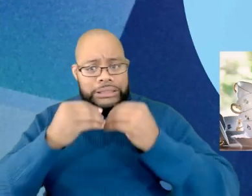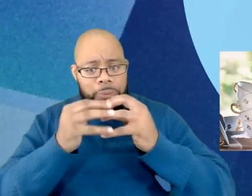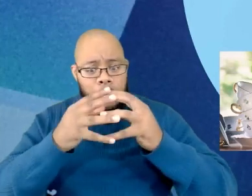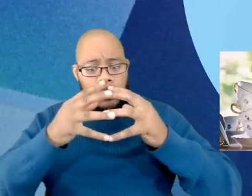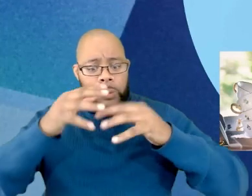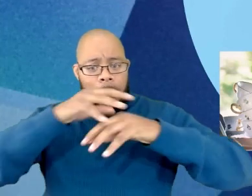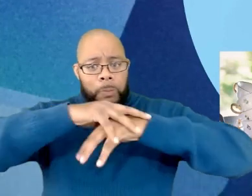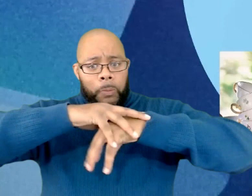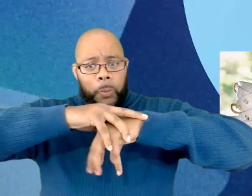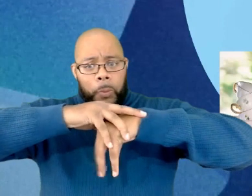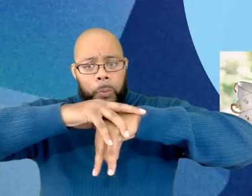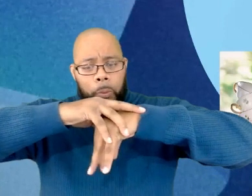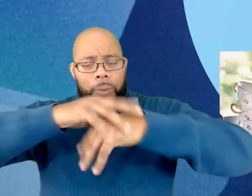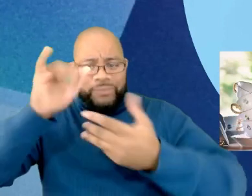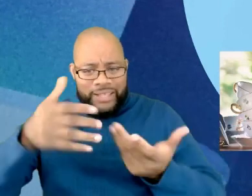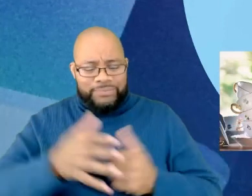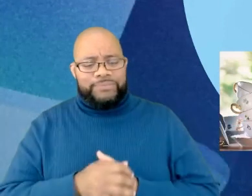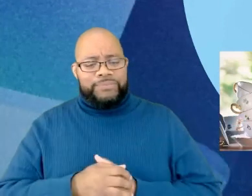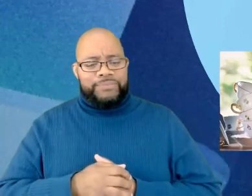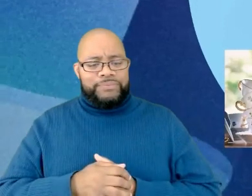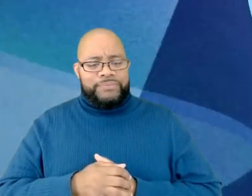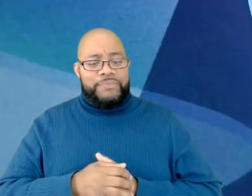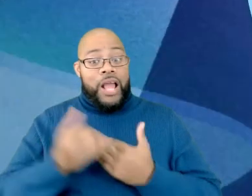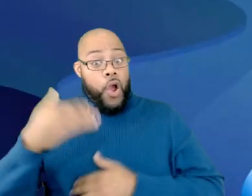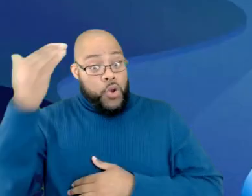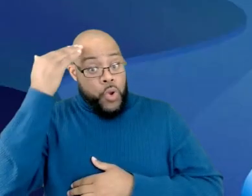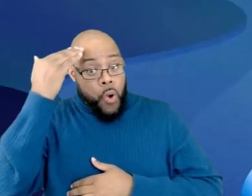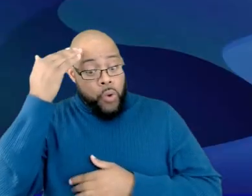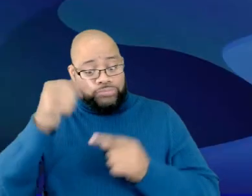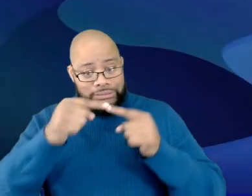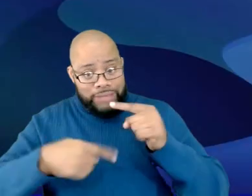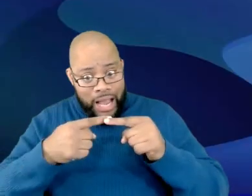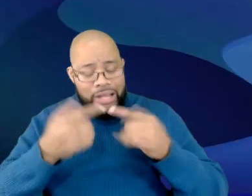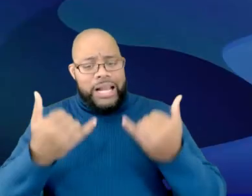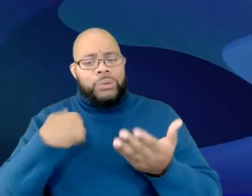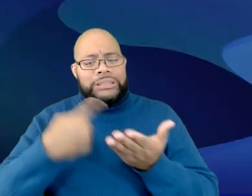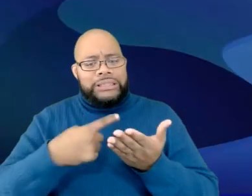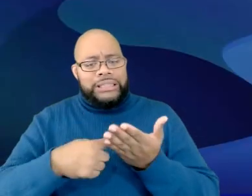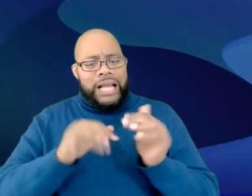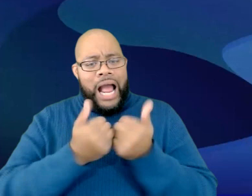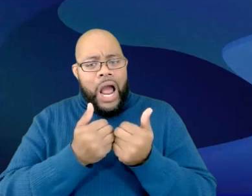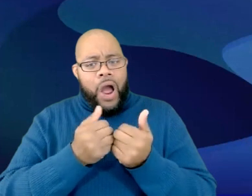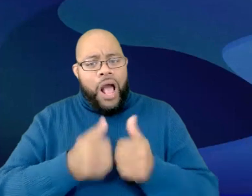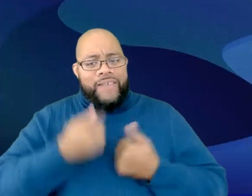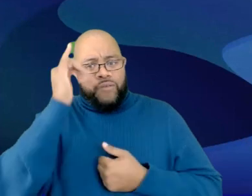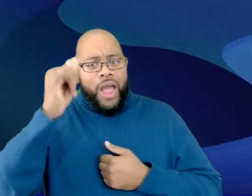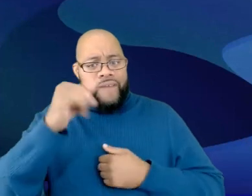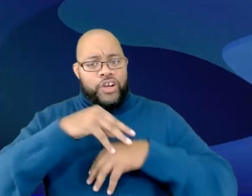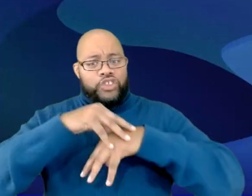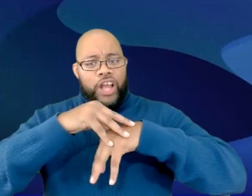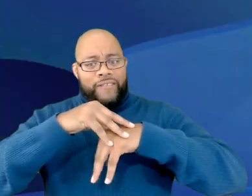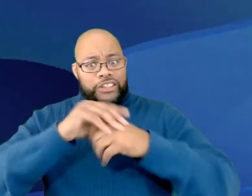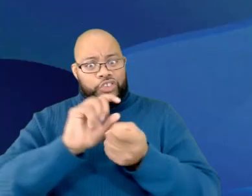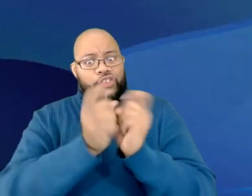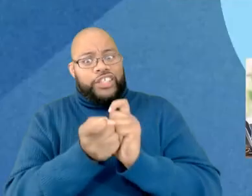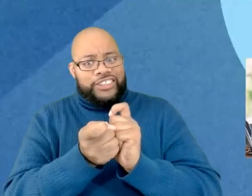they become medusas. Now that we know all of this, let's talk about how the immortal jellyfish changes